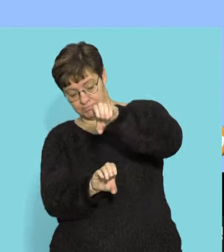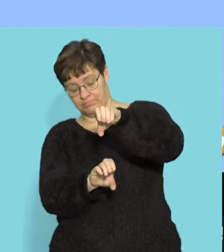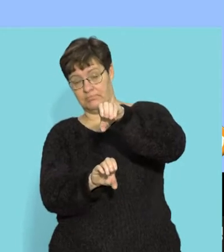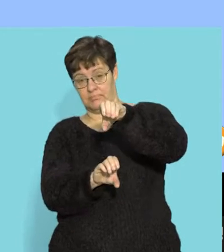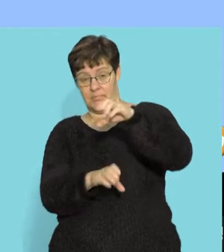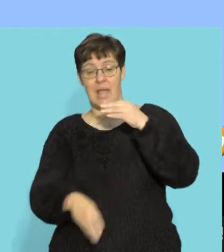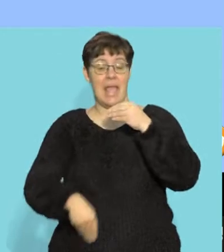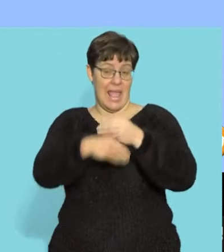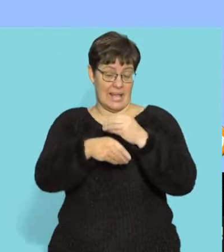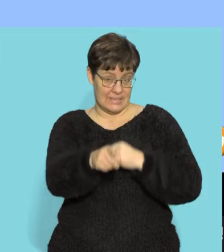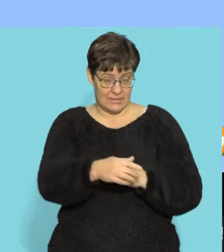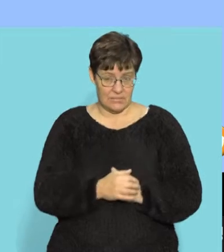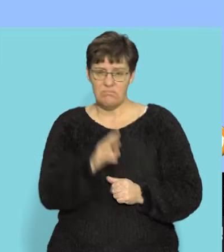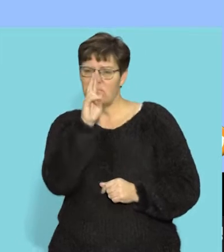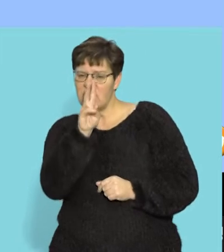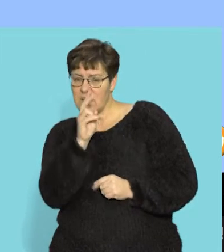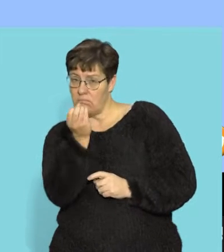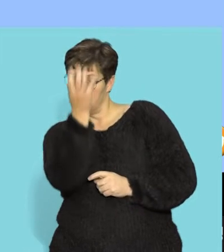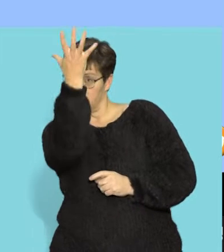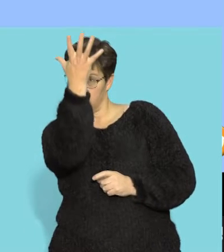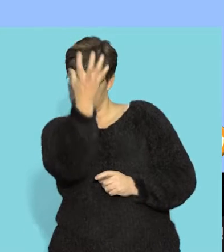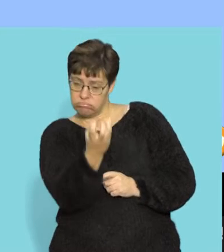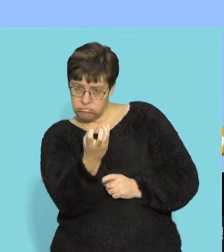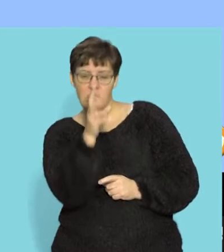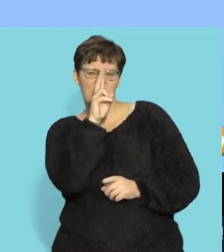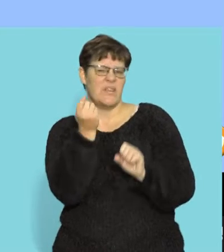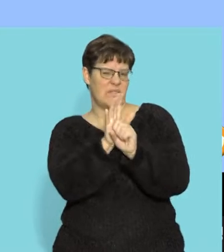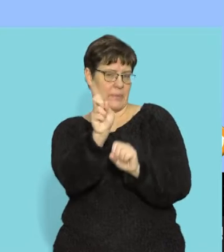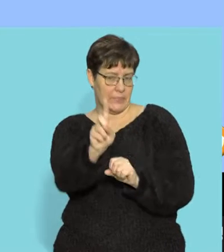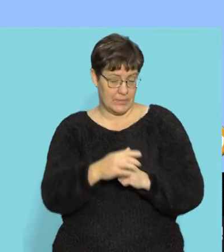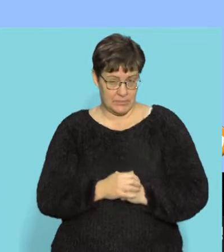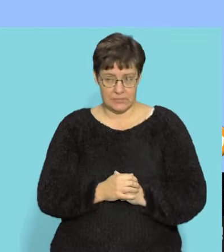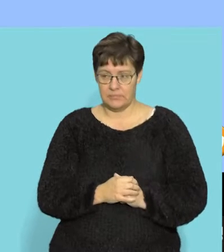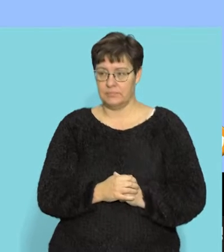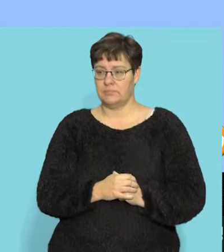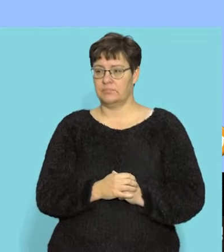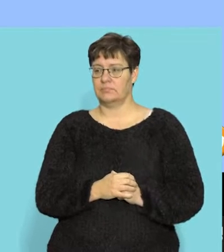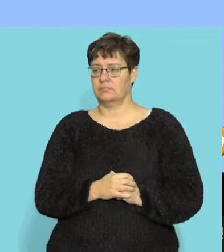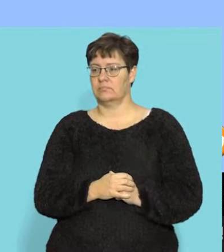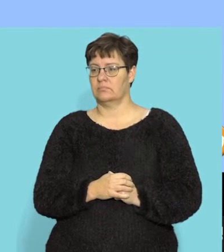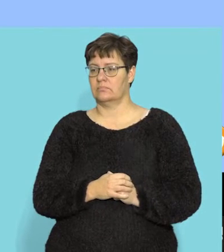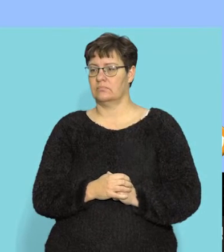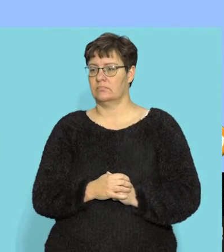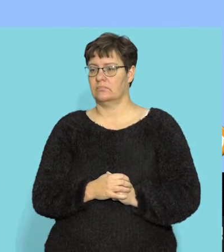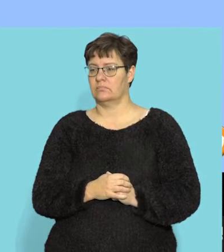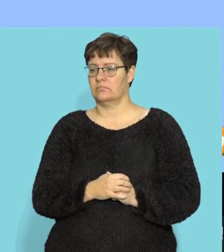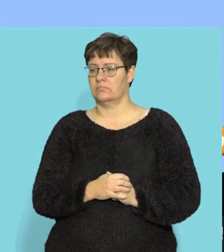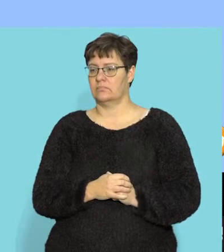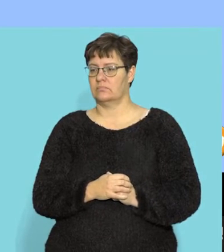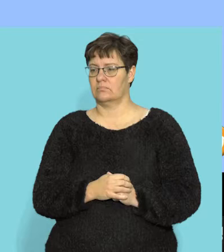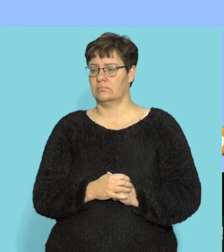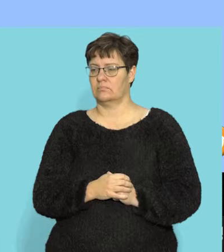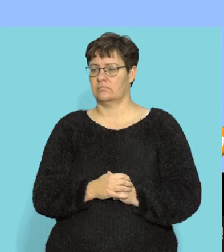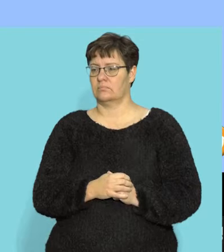see how that exactly affects our brightness. So that's a second light bulb, okay, that we